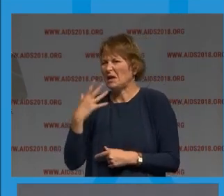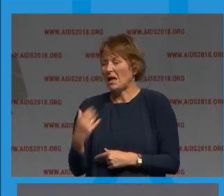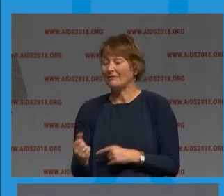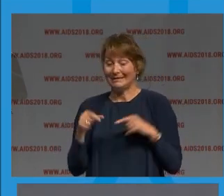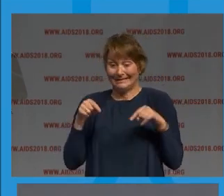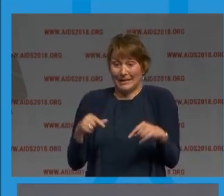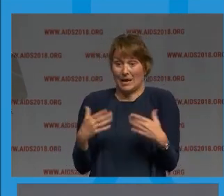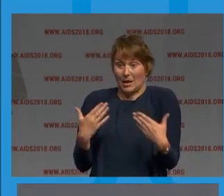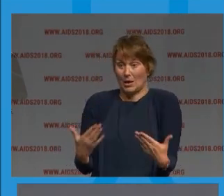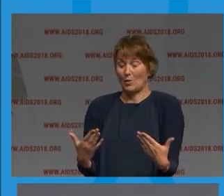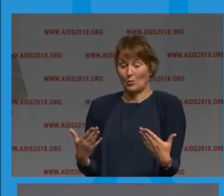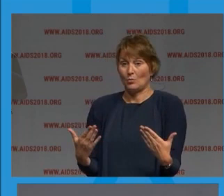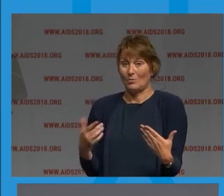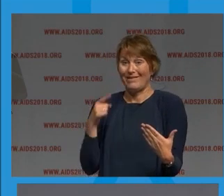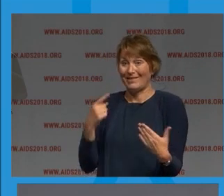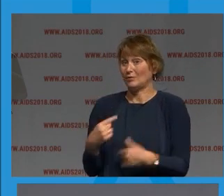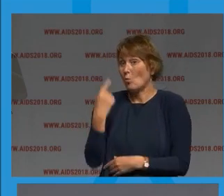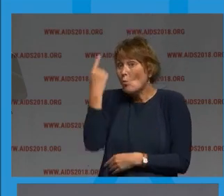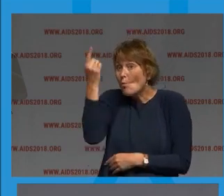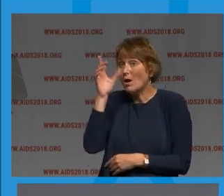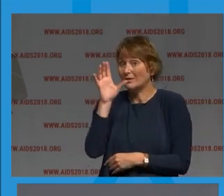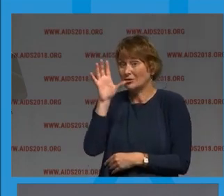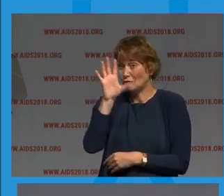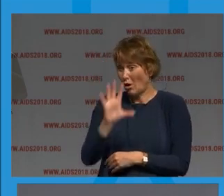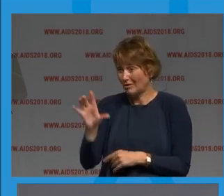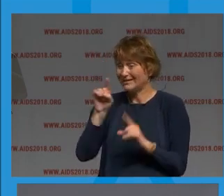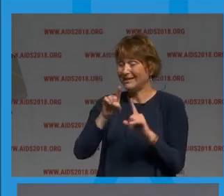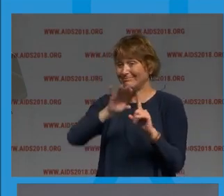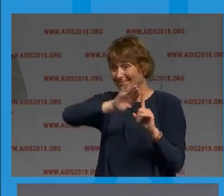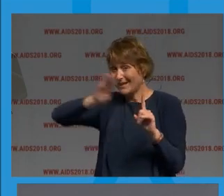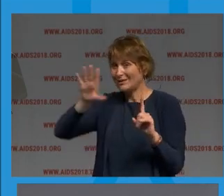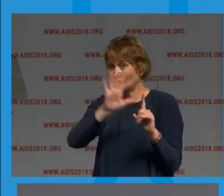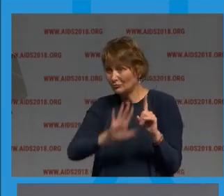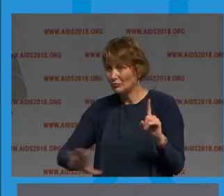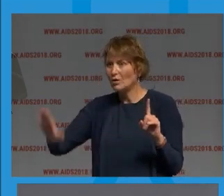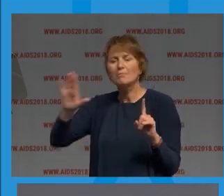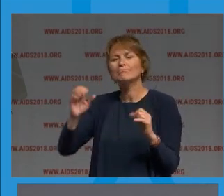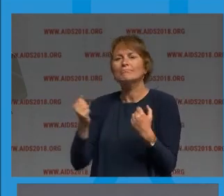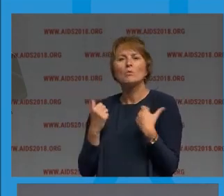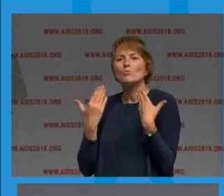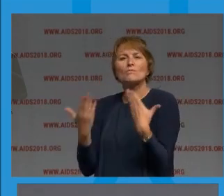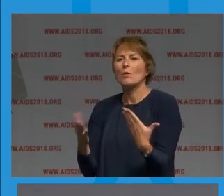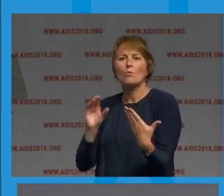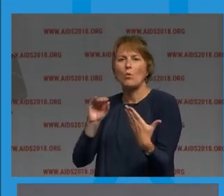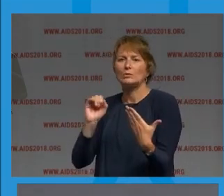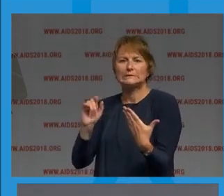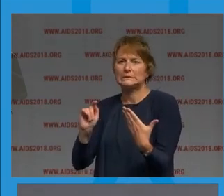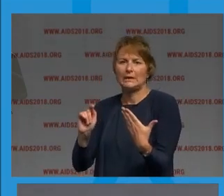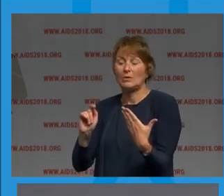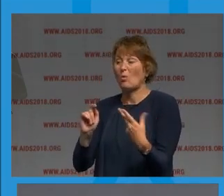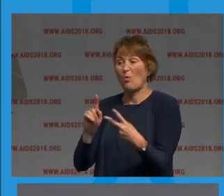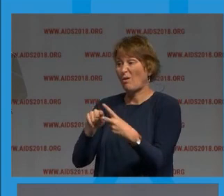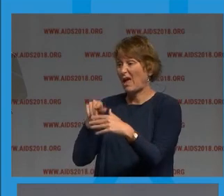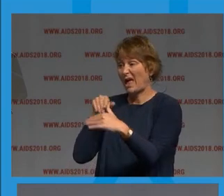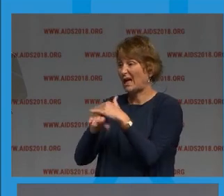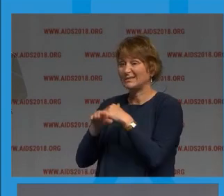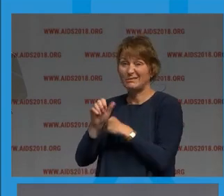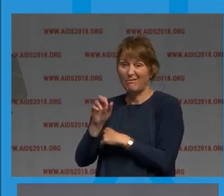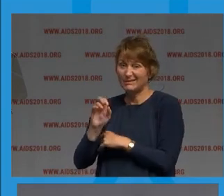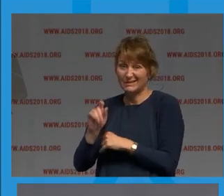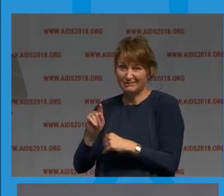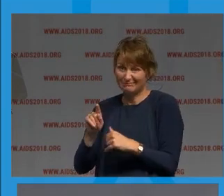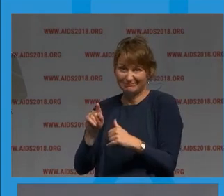is the only country in the Eastern European region that does not provide OST, and access to NST is still very